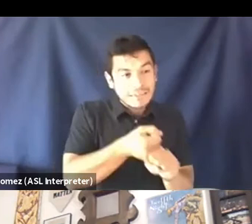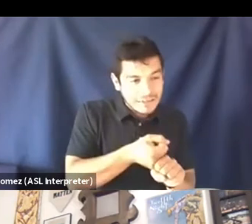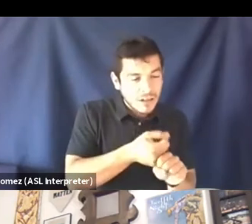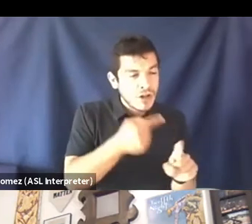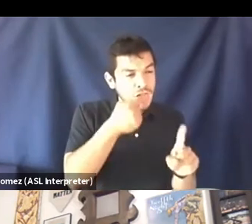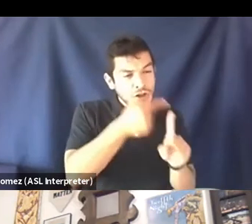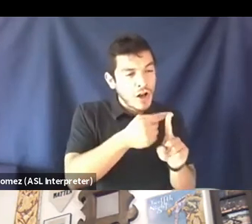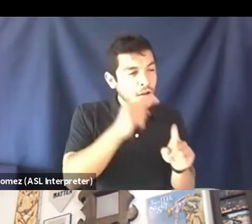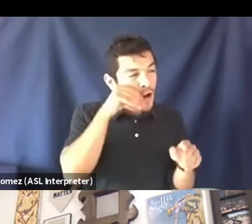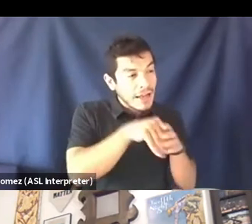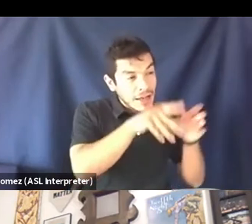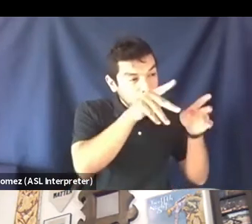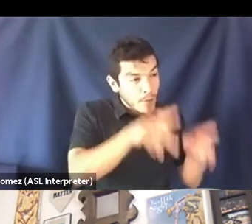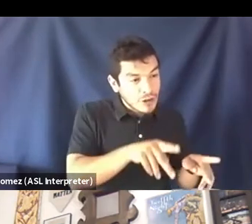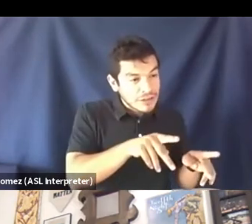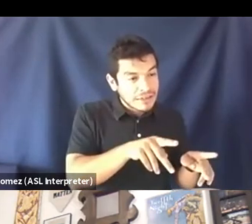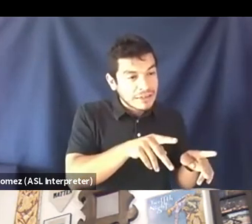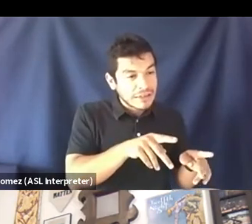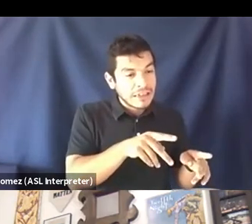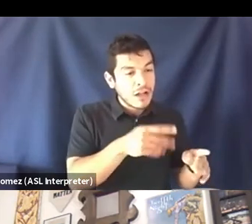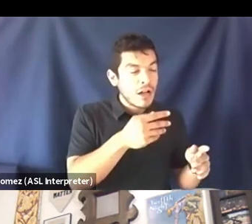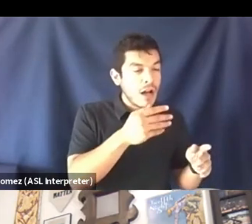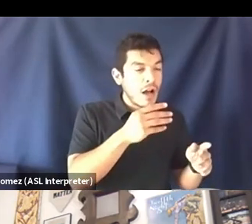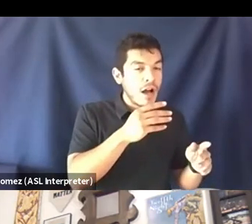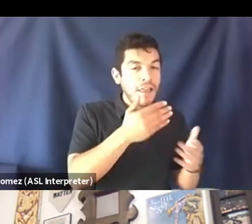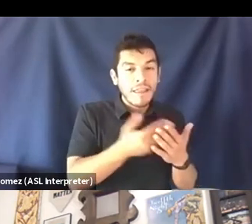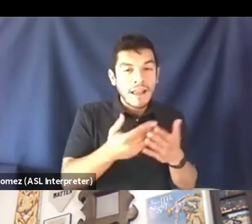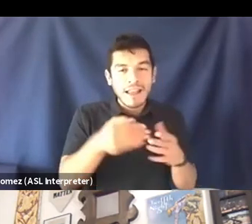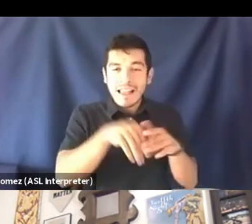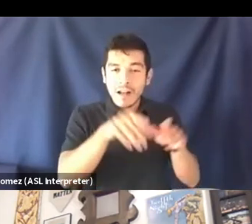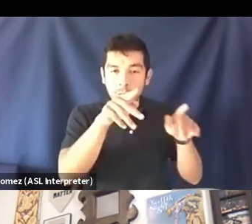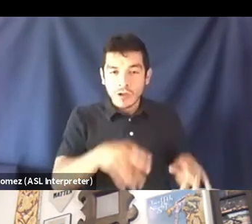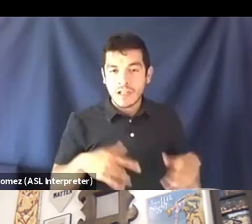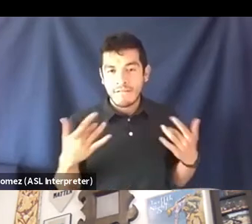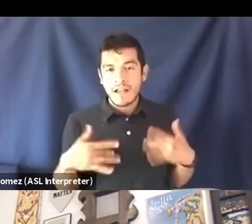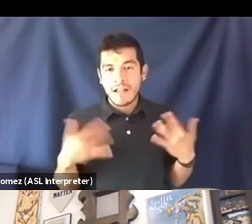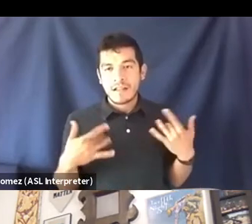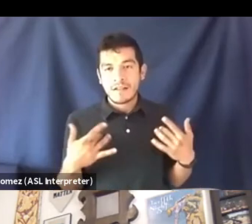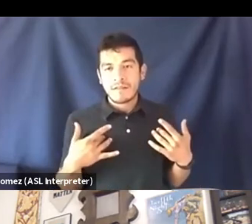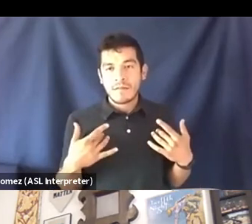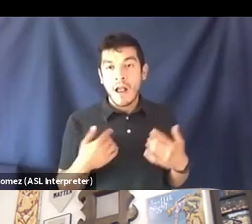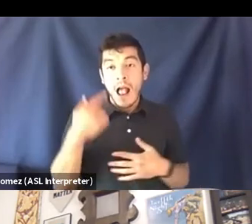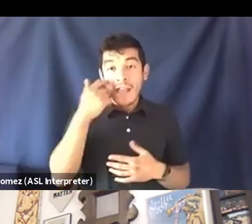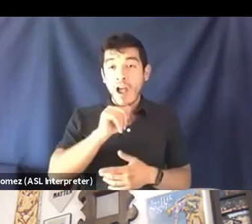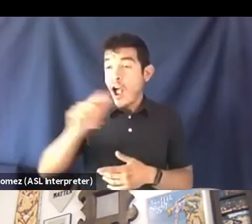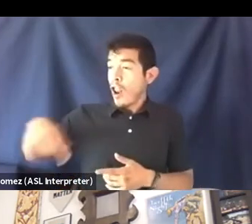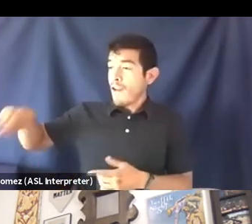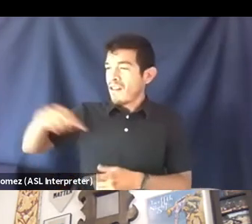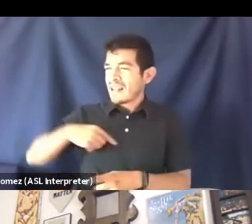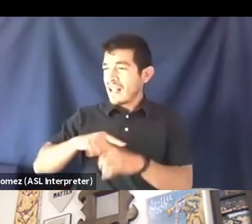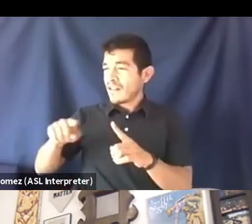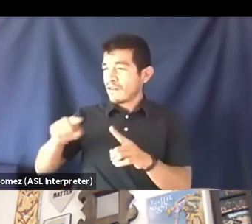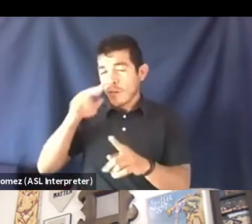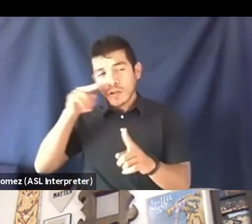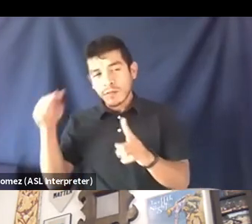towards in-person screenings, in-person events. And, I think all of us probably have a different perspective on this.